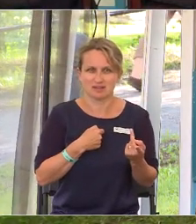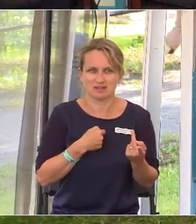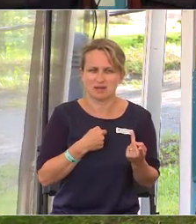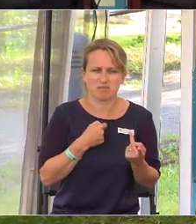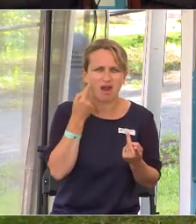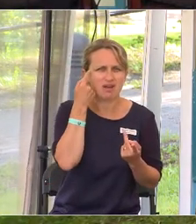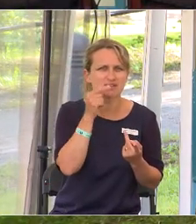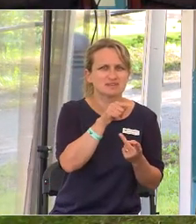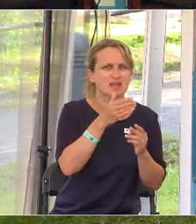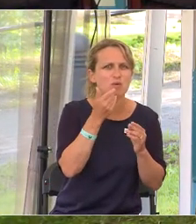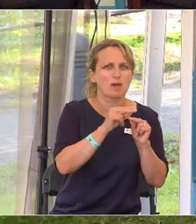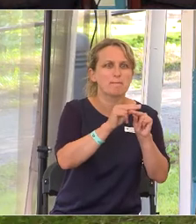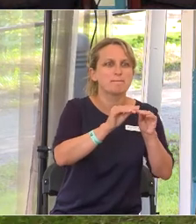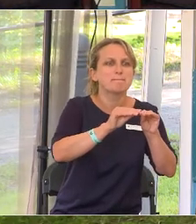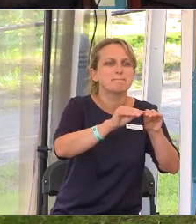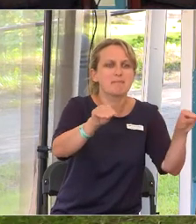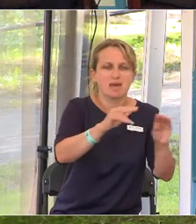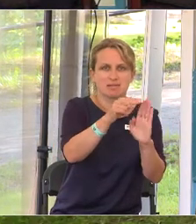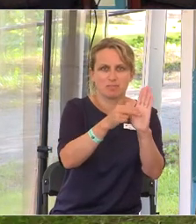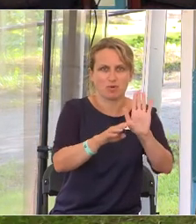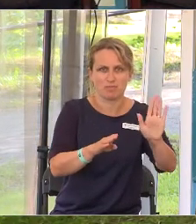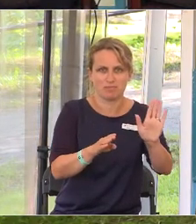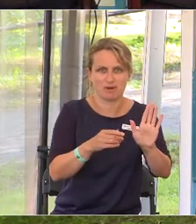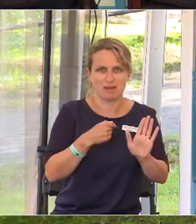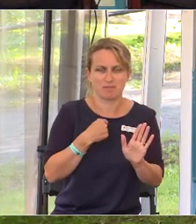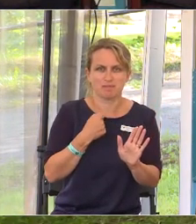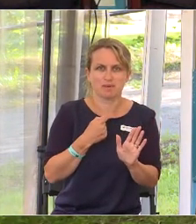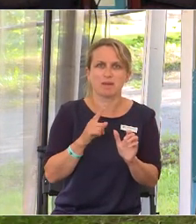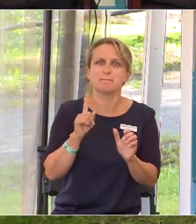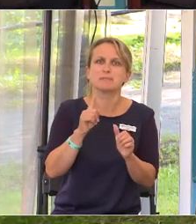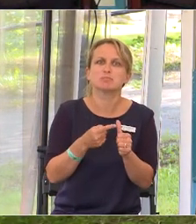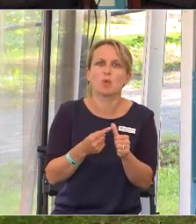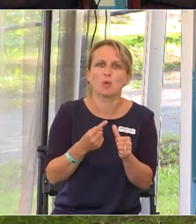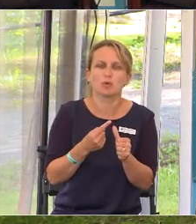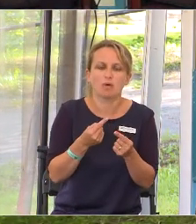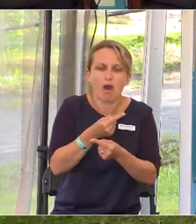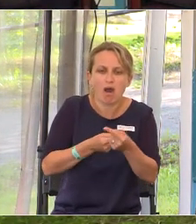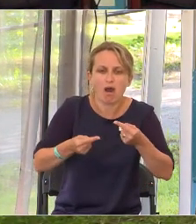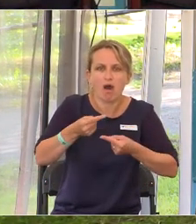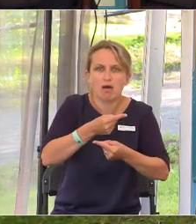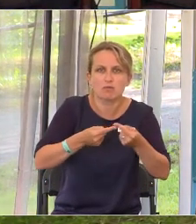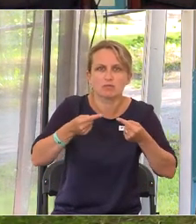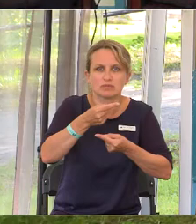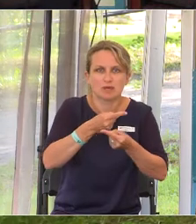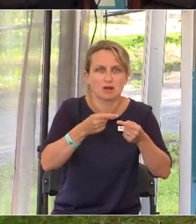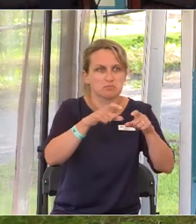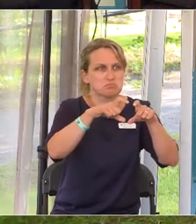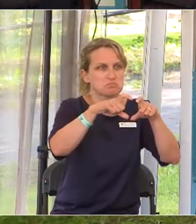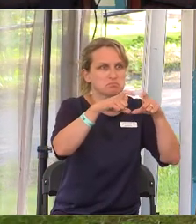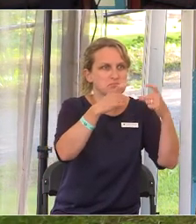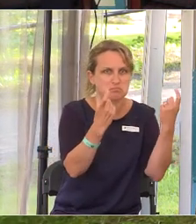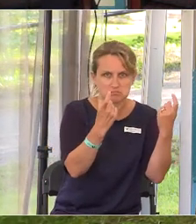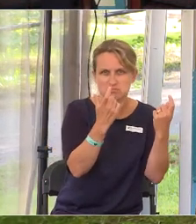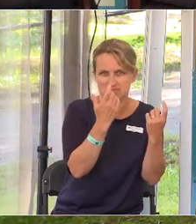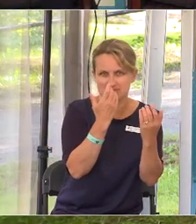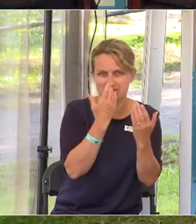I don't think it's objectively bad. What I think is missing is a broader discussion. If you take some of these movies, joke from this,